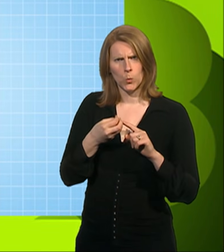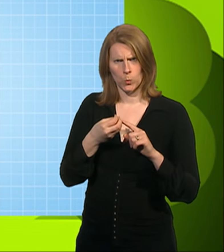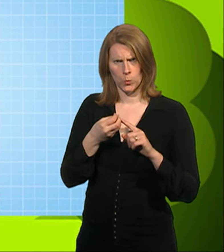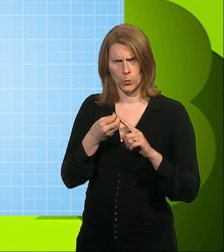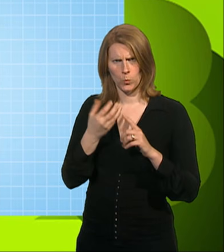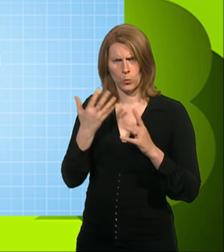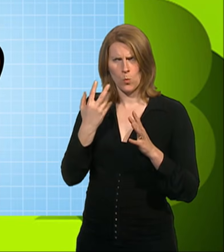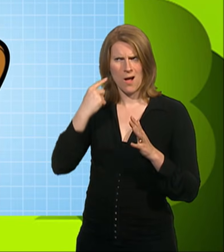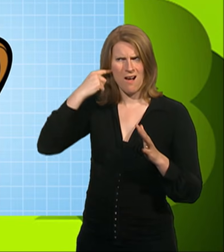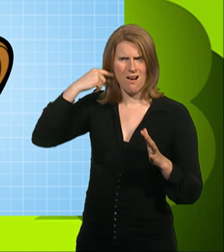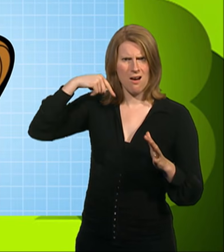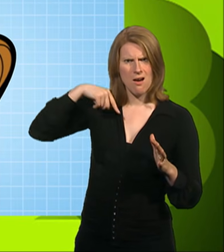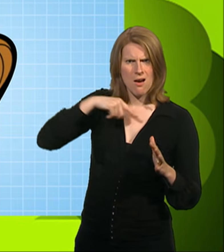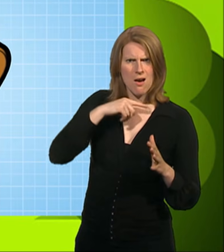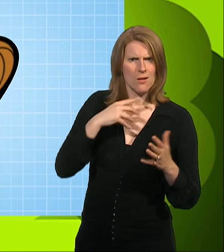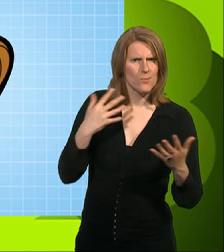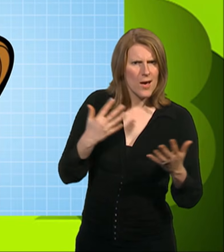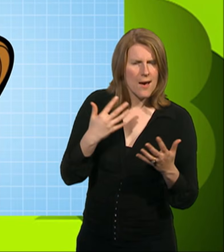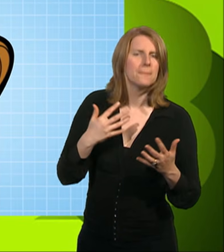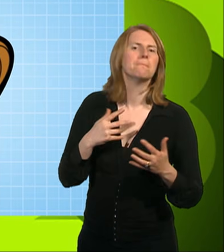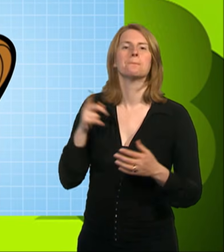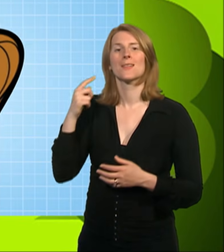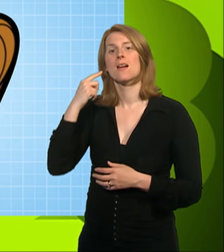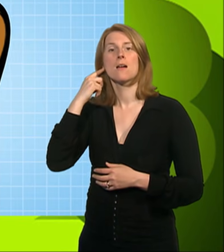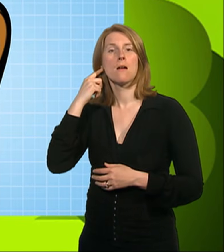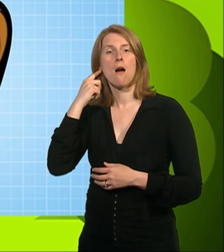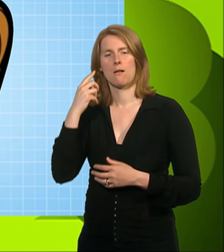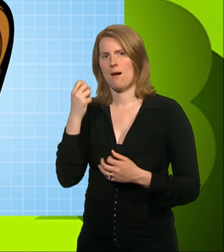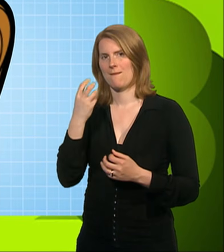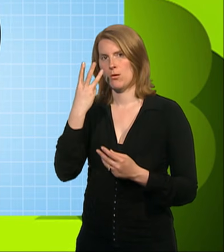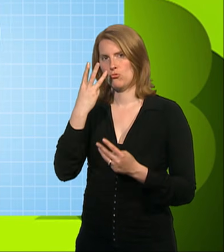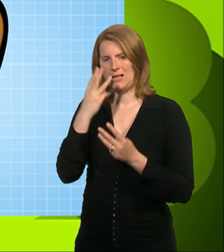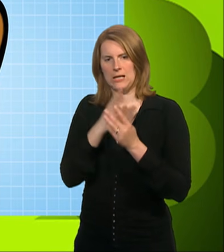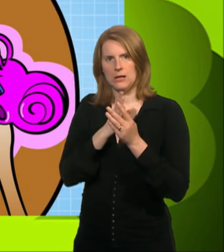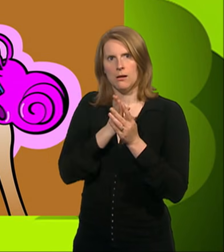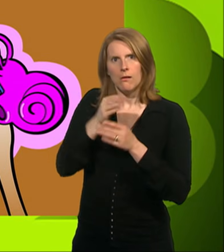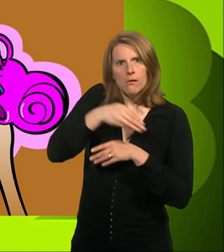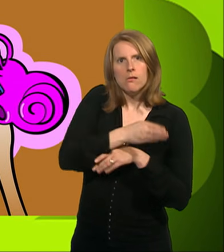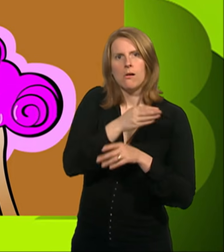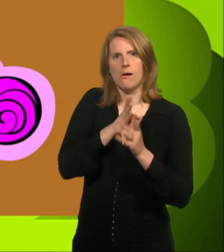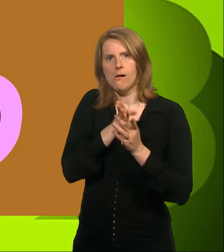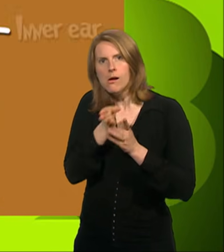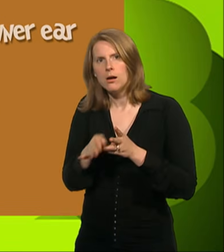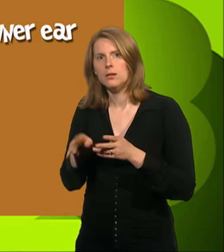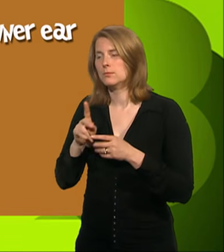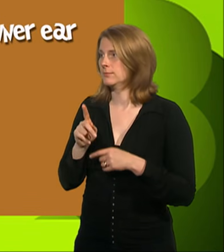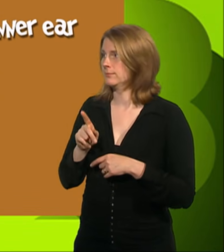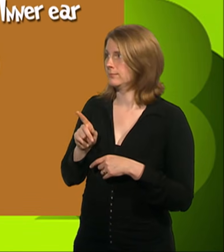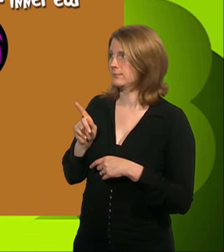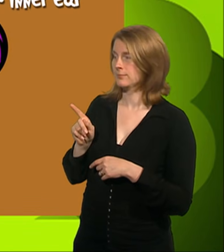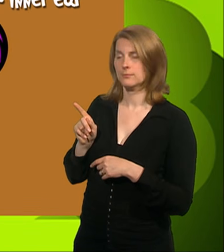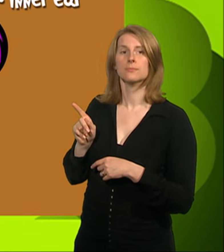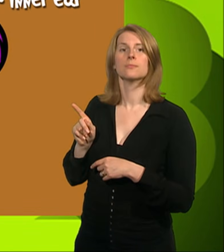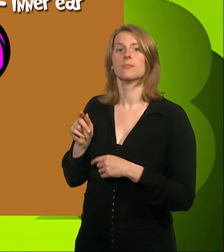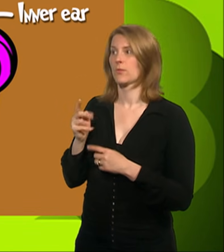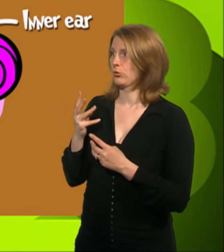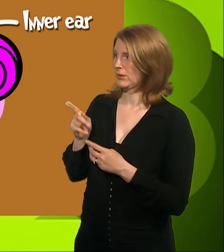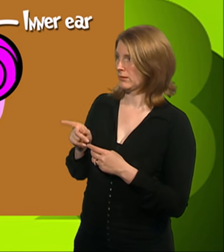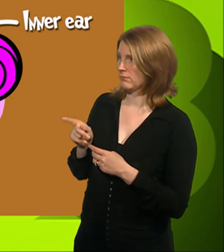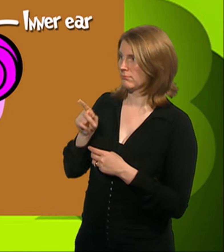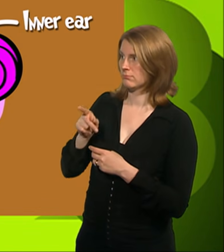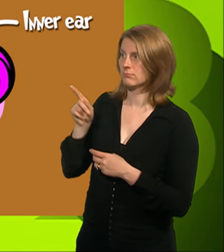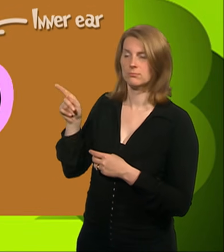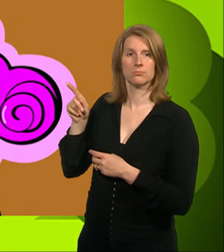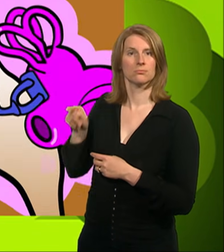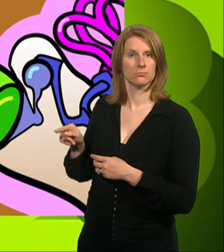Now, if you're wondering where that stone has gone, your ear has 3 different parts. There's the inner, middle, and outer